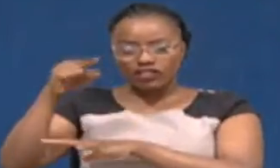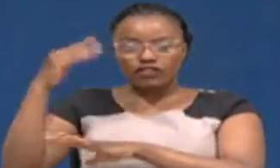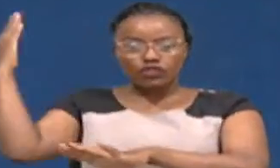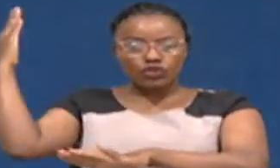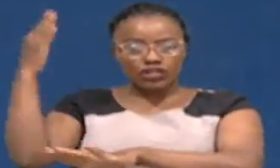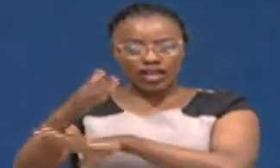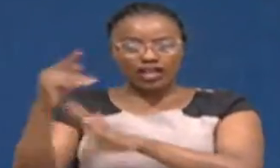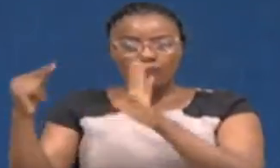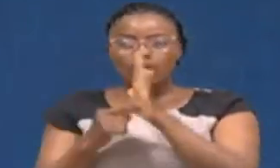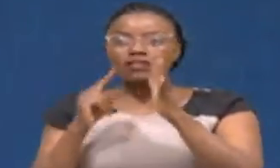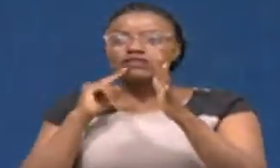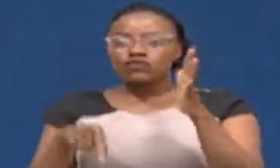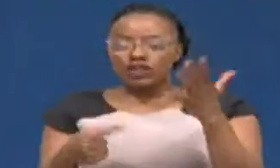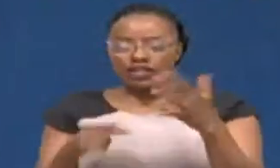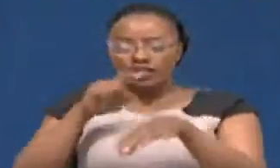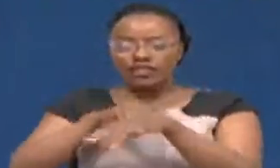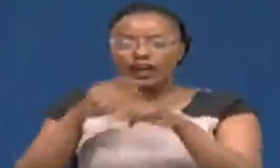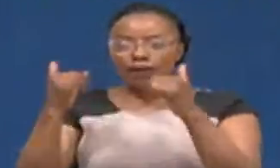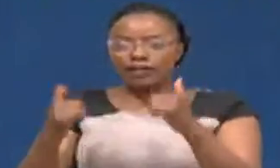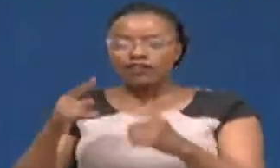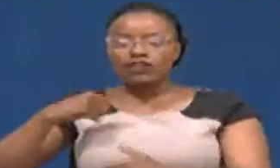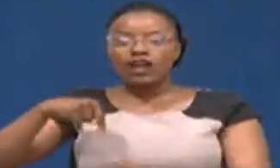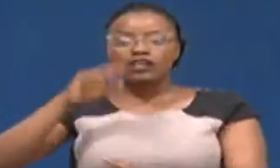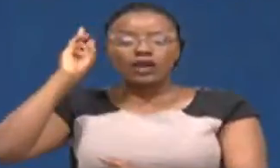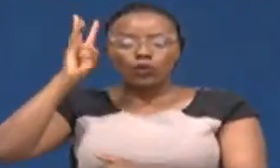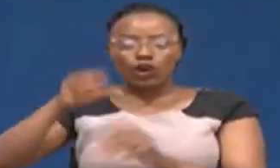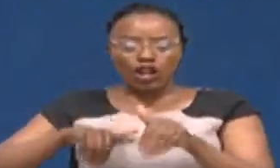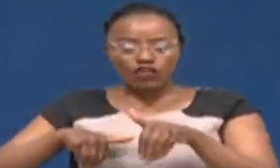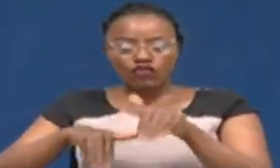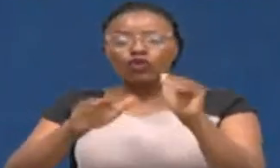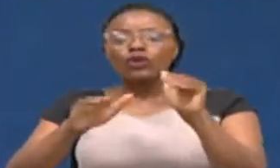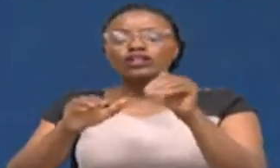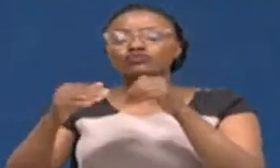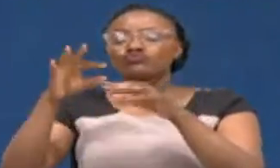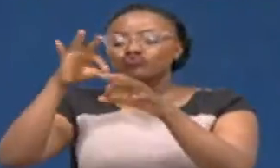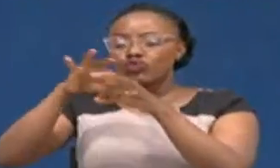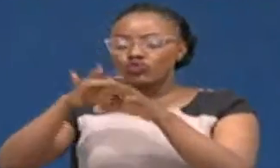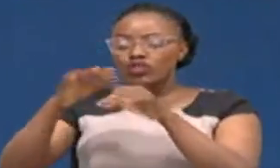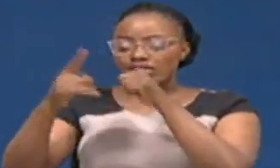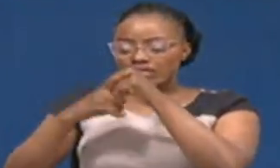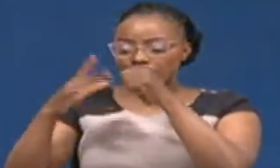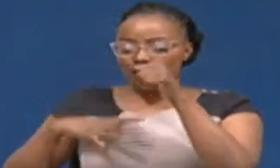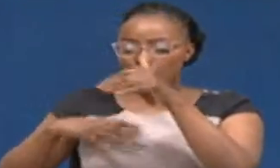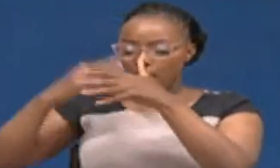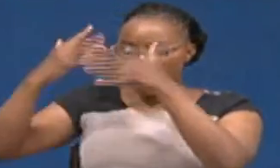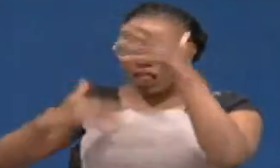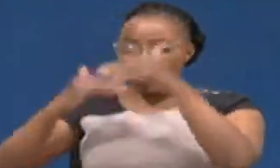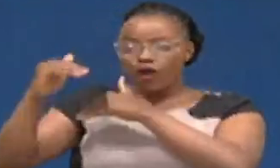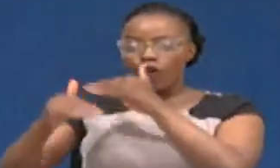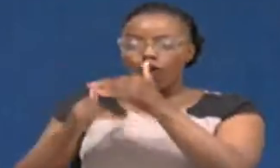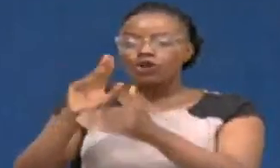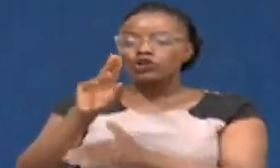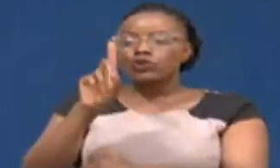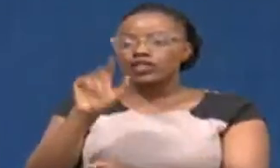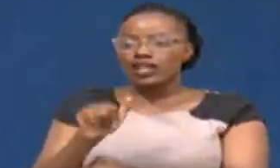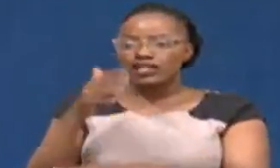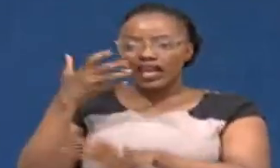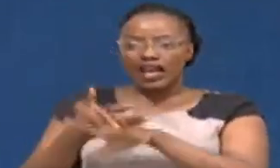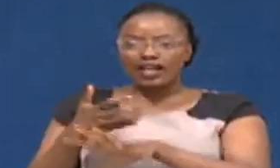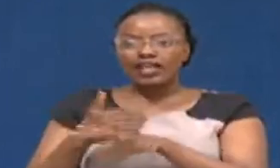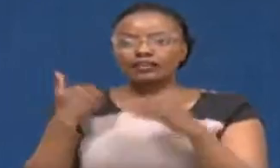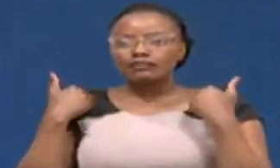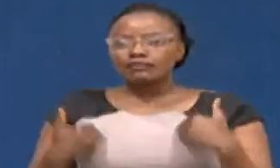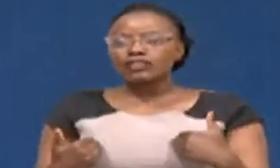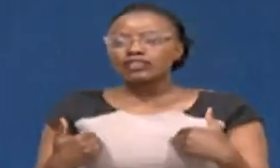go straight to the point and say, this time we are going the six piece way? Was it so hard for him? And I'm just